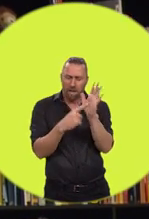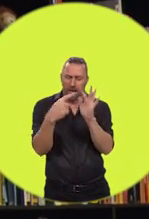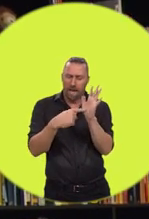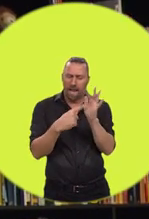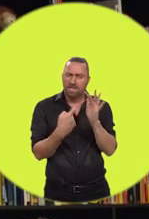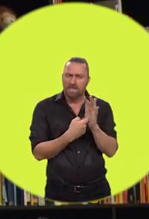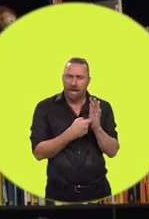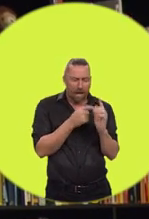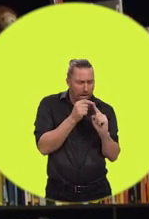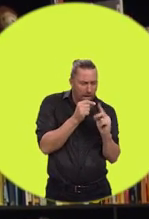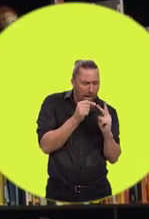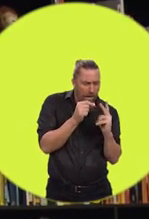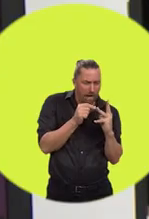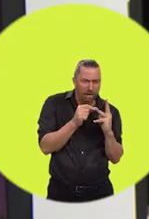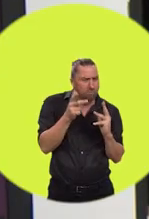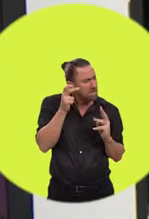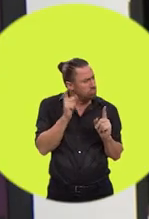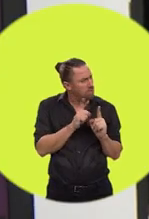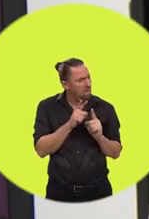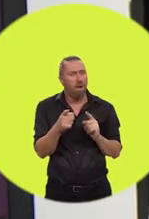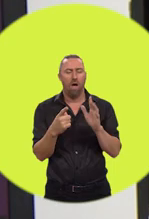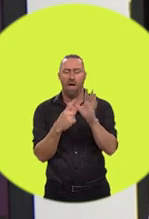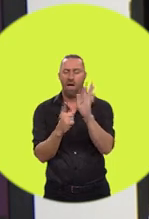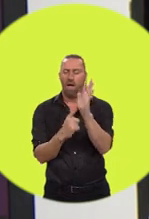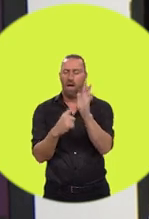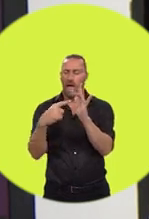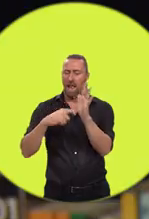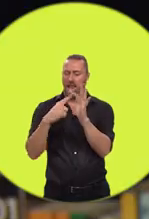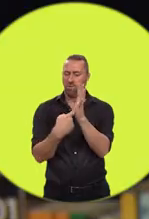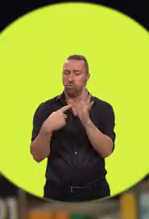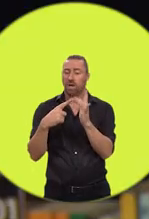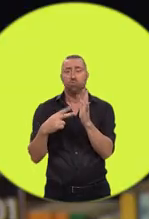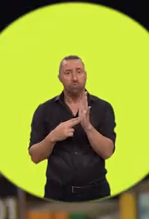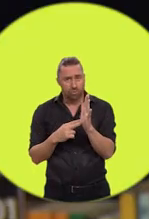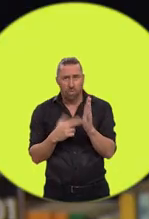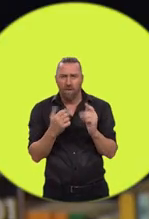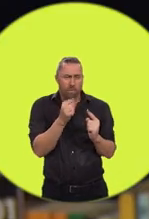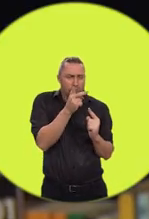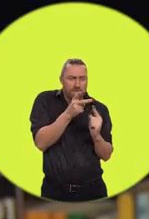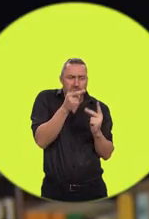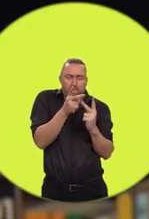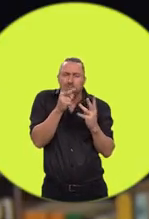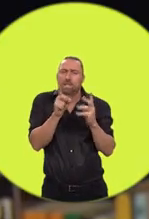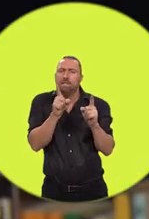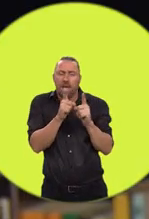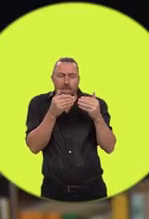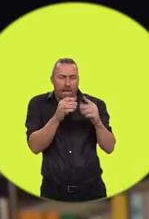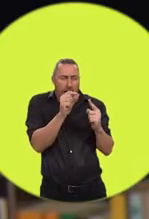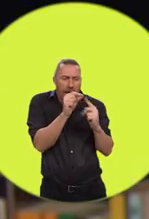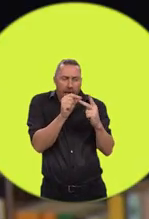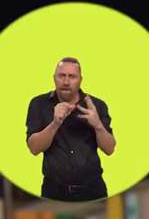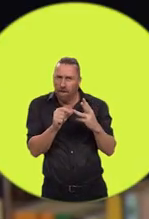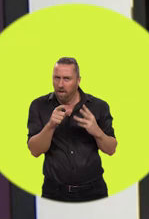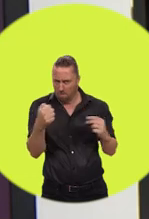That's called alliteration. In Glitch, we heard alliteration. Let me think of an